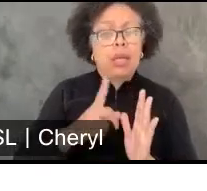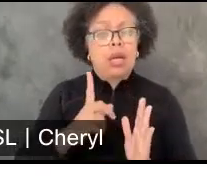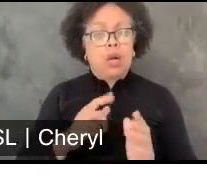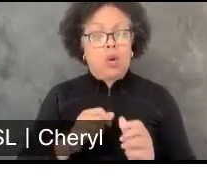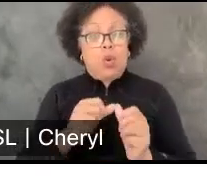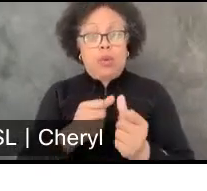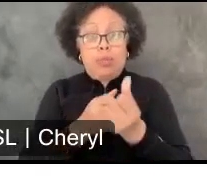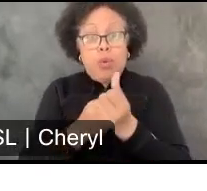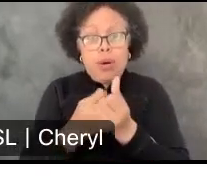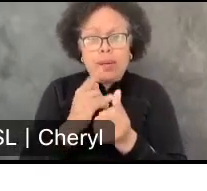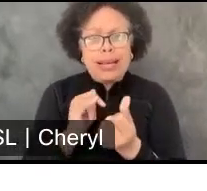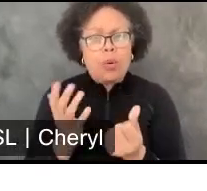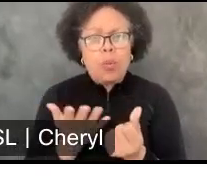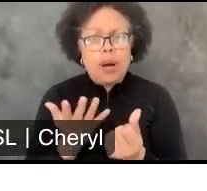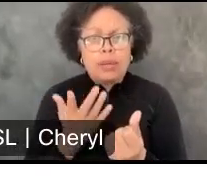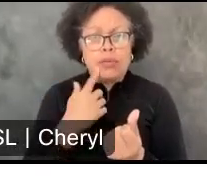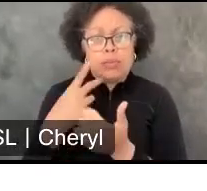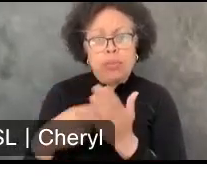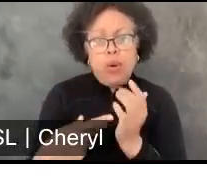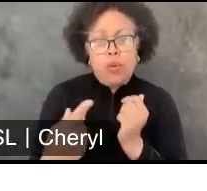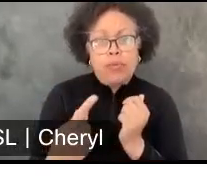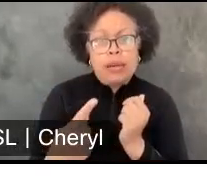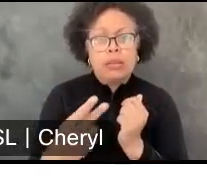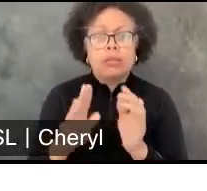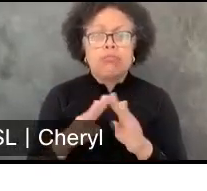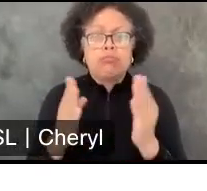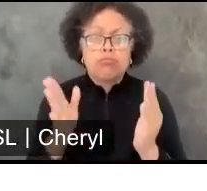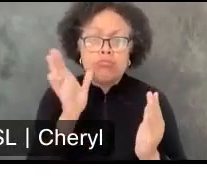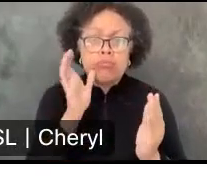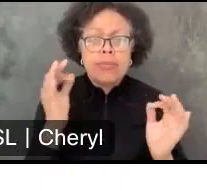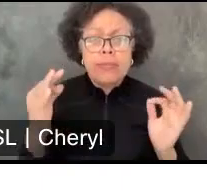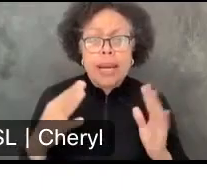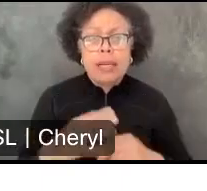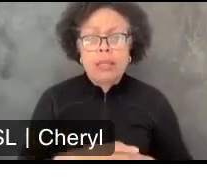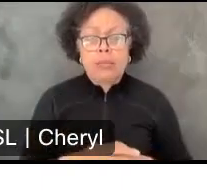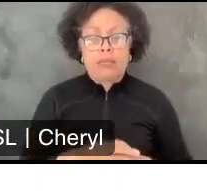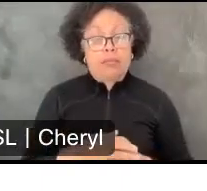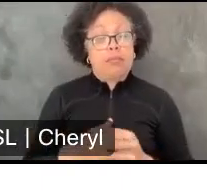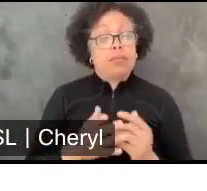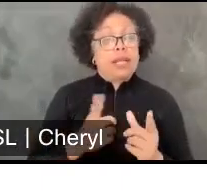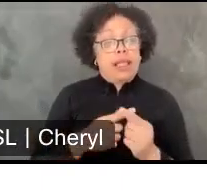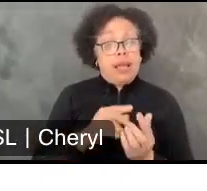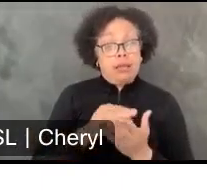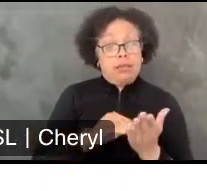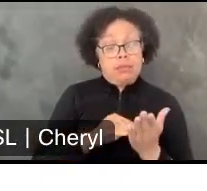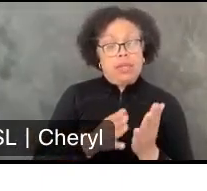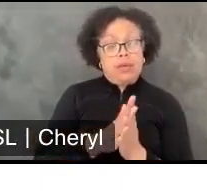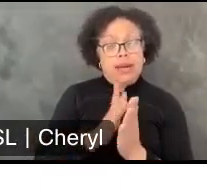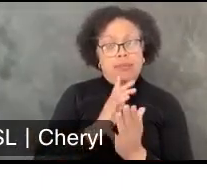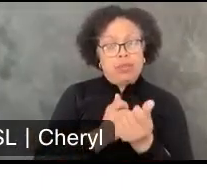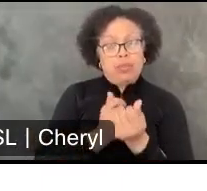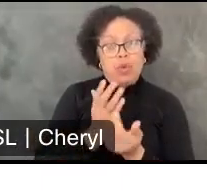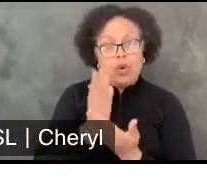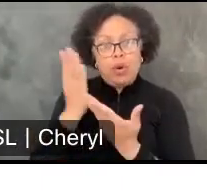us? We can then bring feedback and requests for support to supervision or in debriefing with a